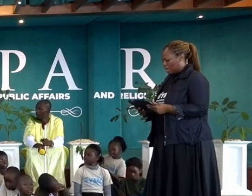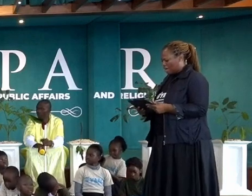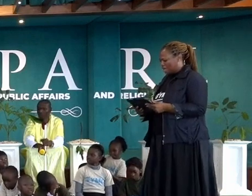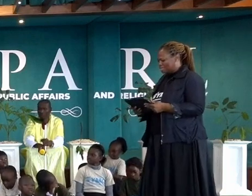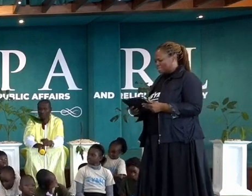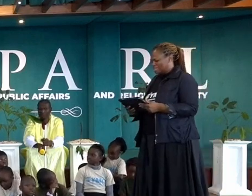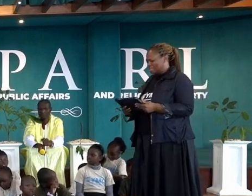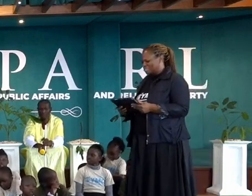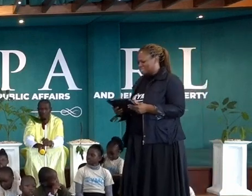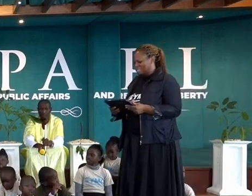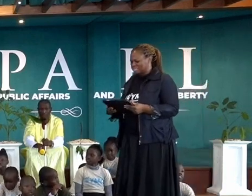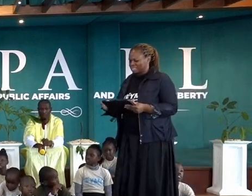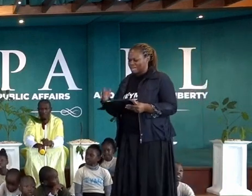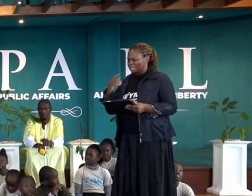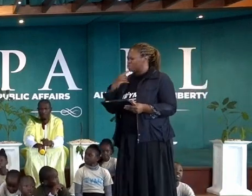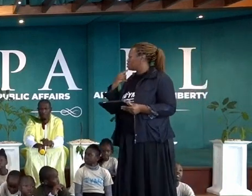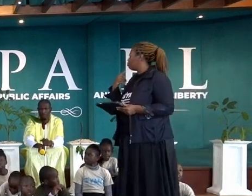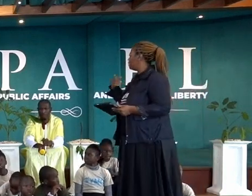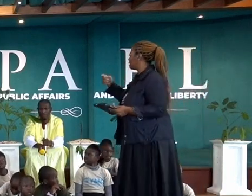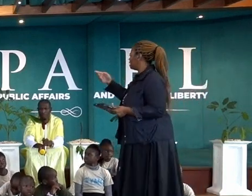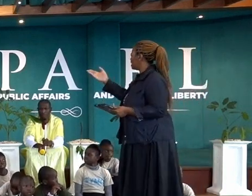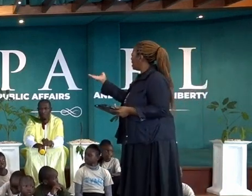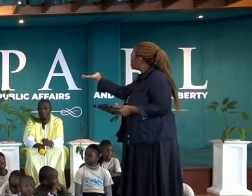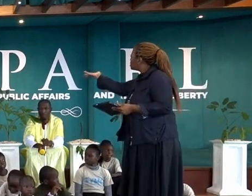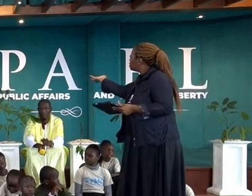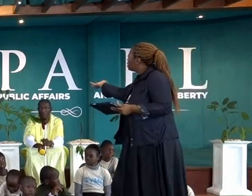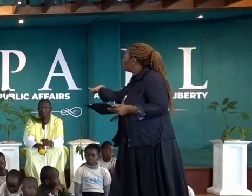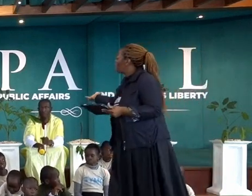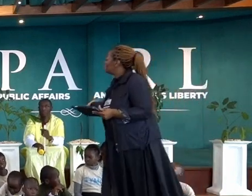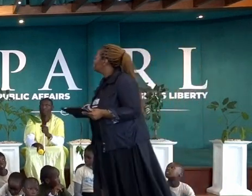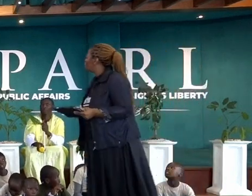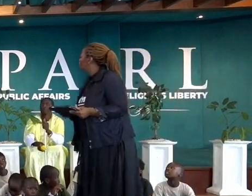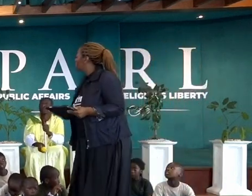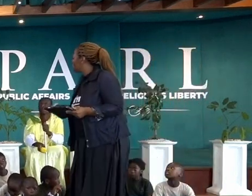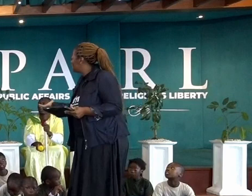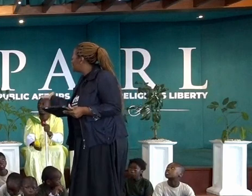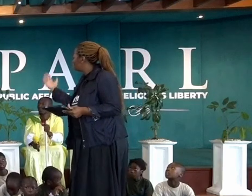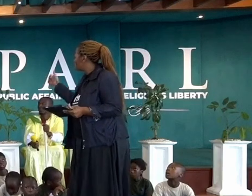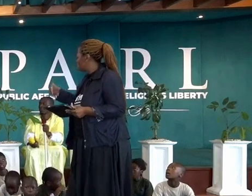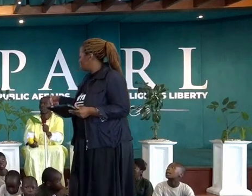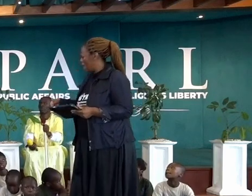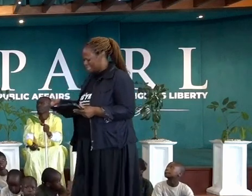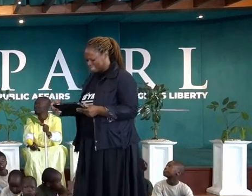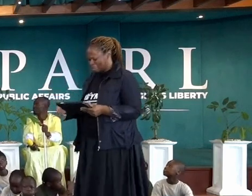understand. And is it necessary to speak in tongues?